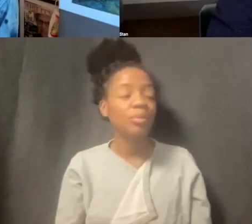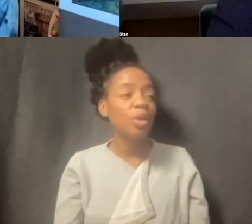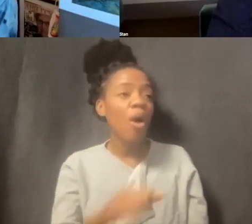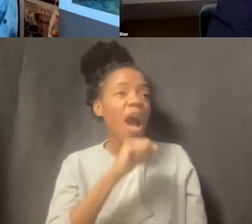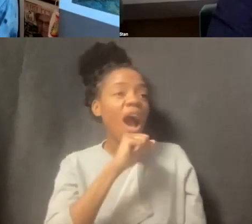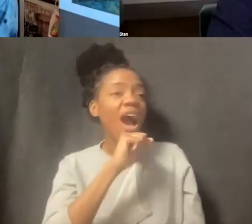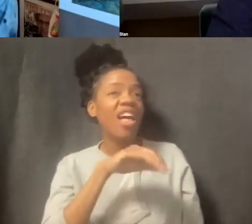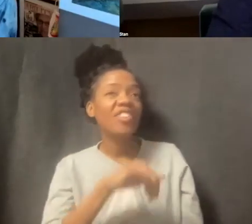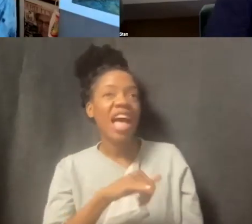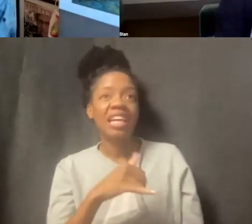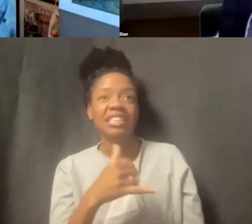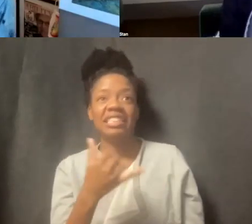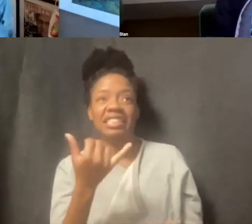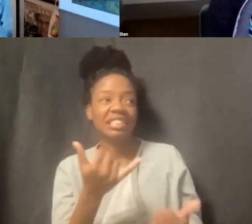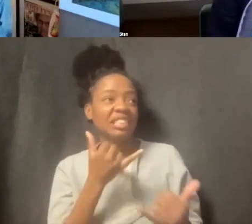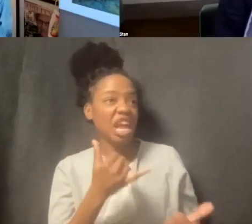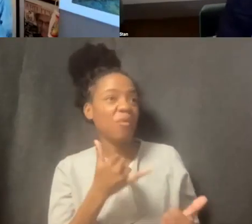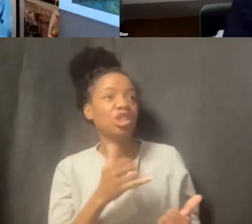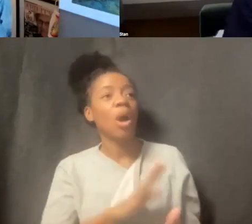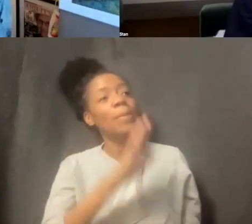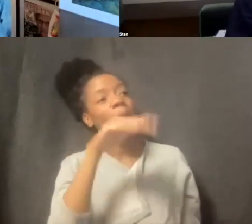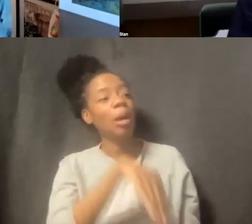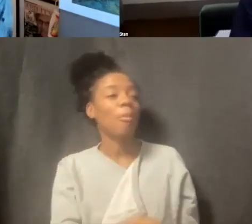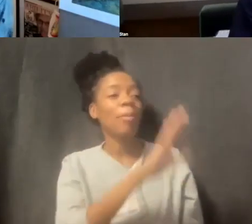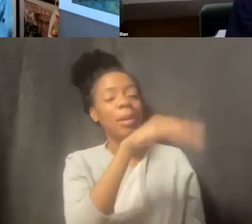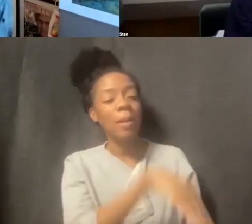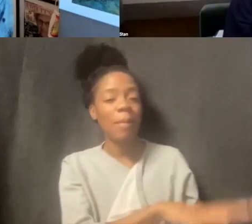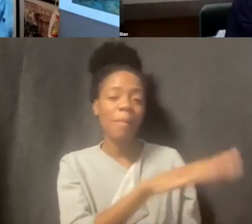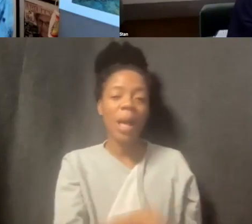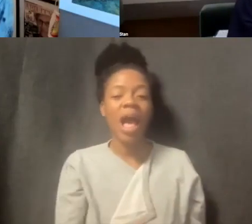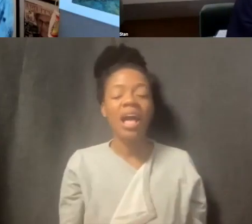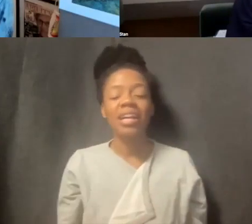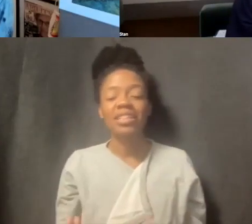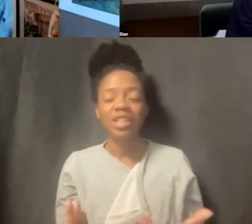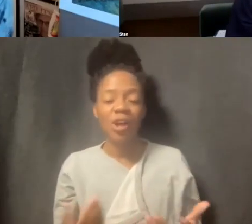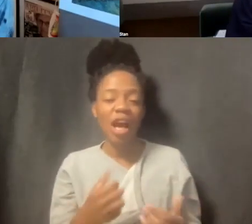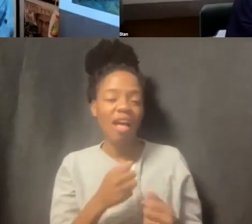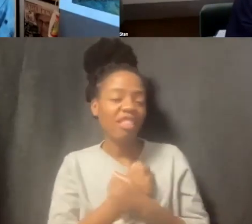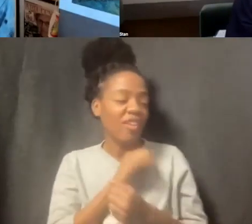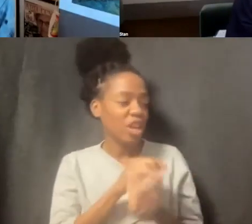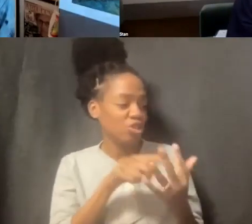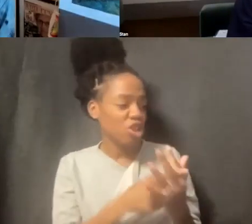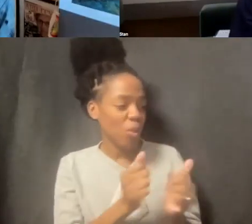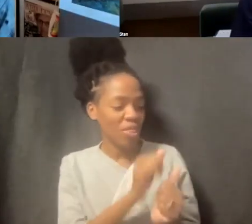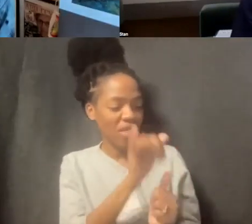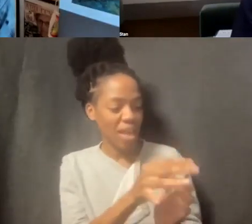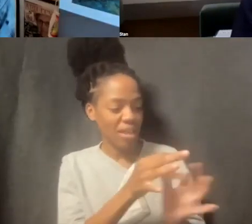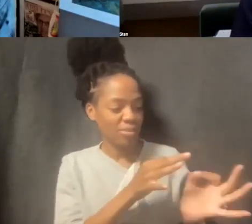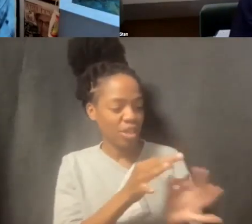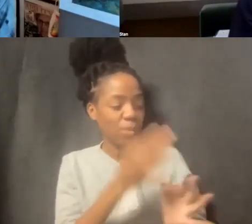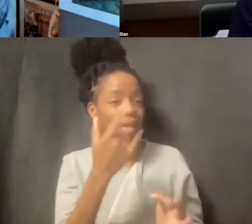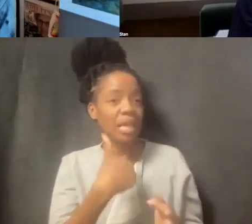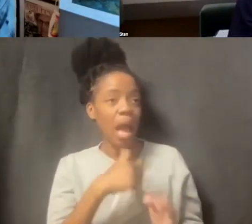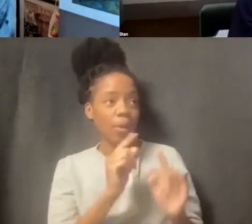coaster ride today. And now we're going to I love how you started with that. Because I'm actually going to New York